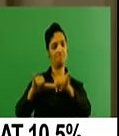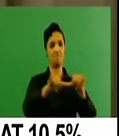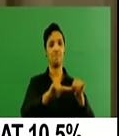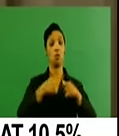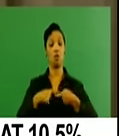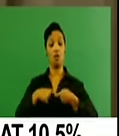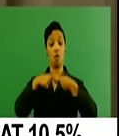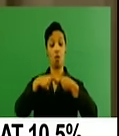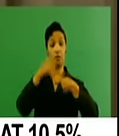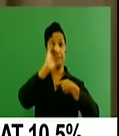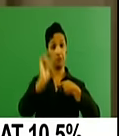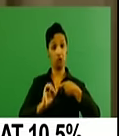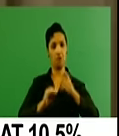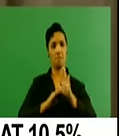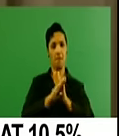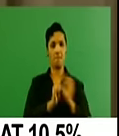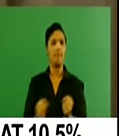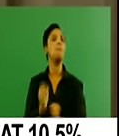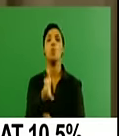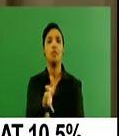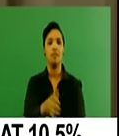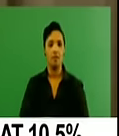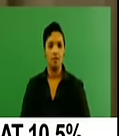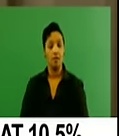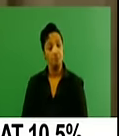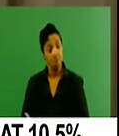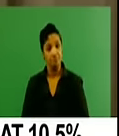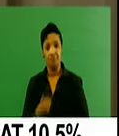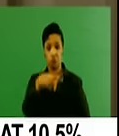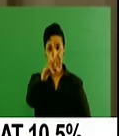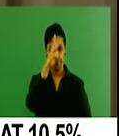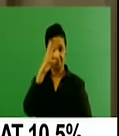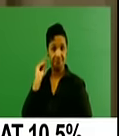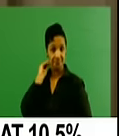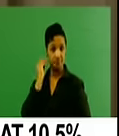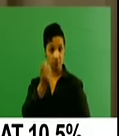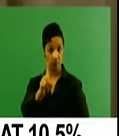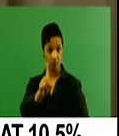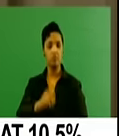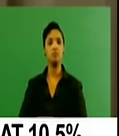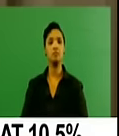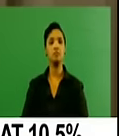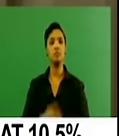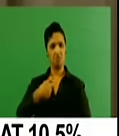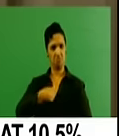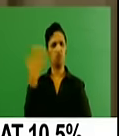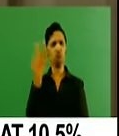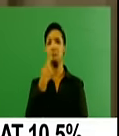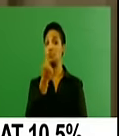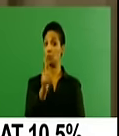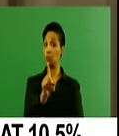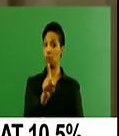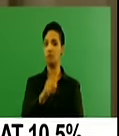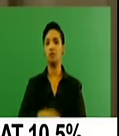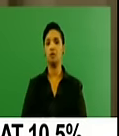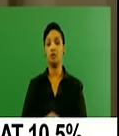hold. That as it may be, bear in mind what we are saying in the statement, that the risks